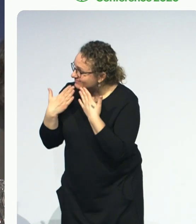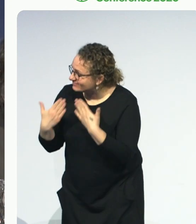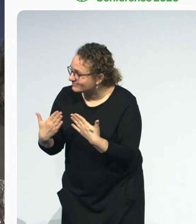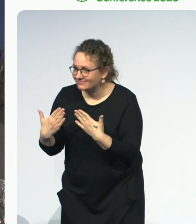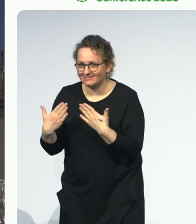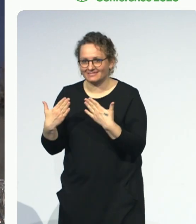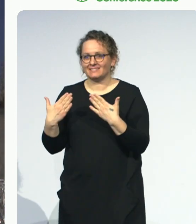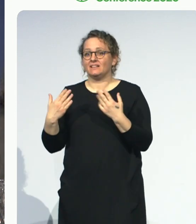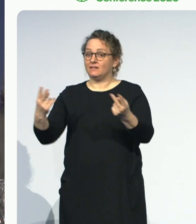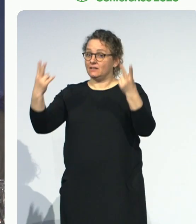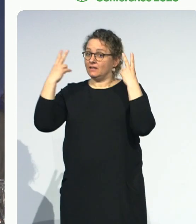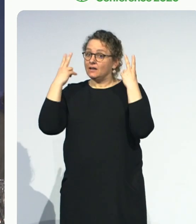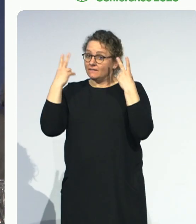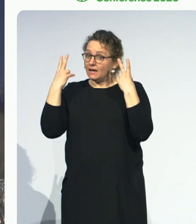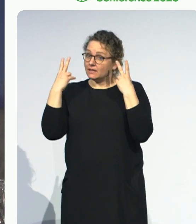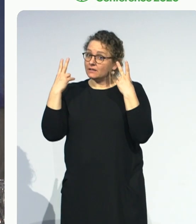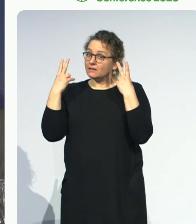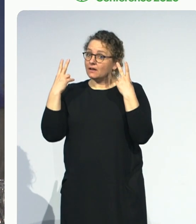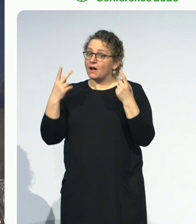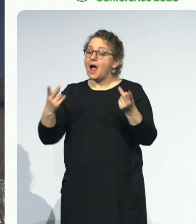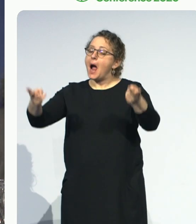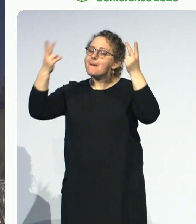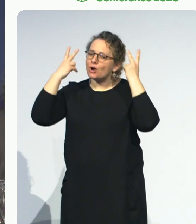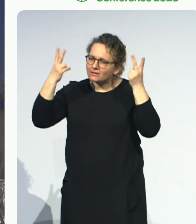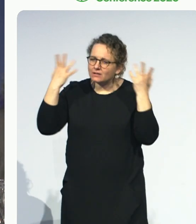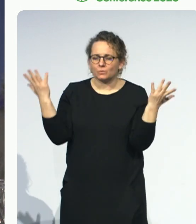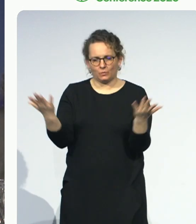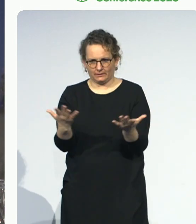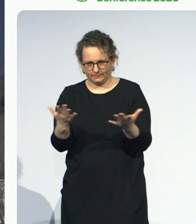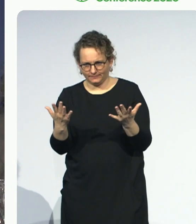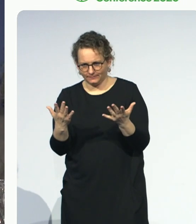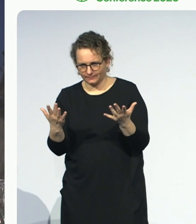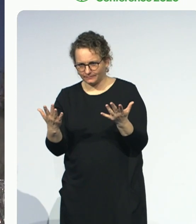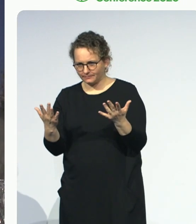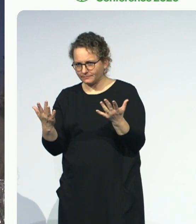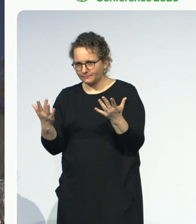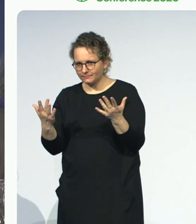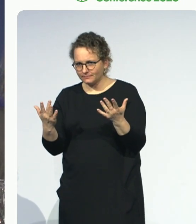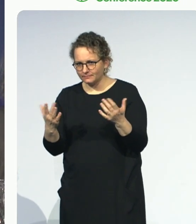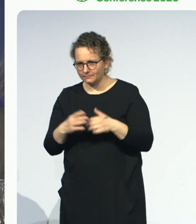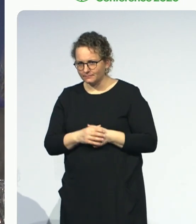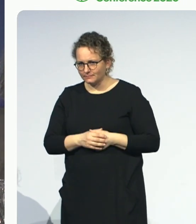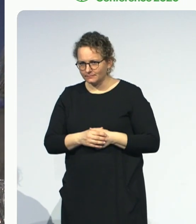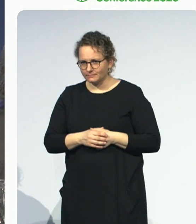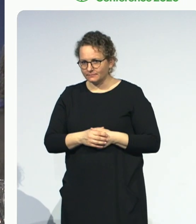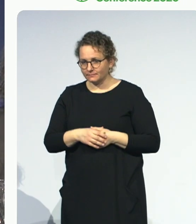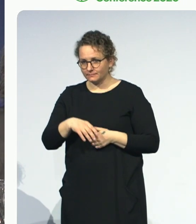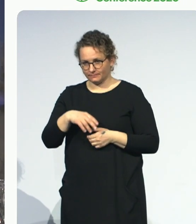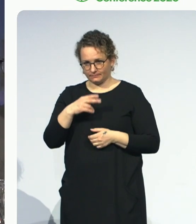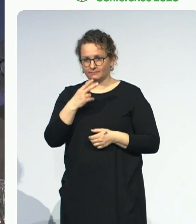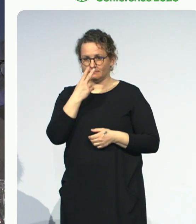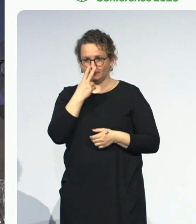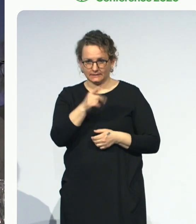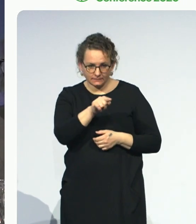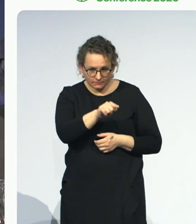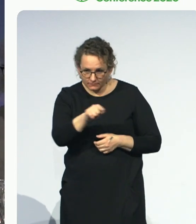I think that was very important to hear that deaf people are entitled to